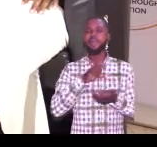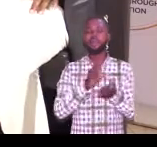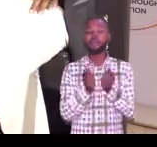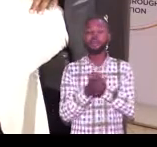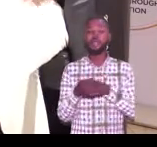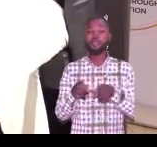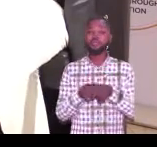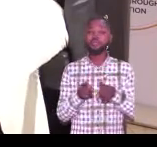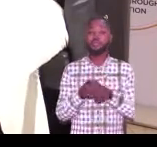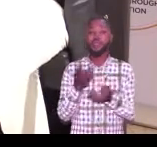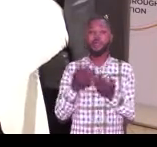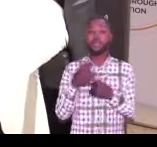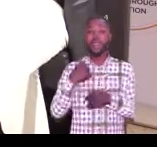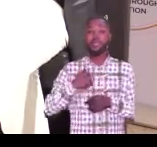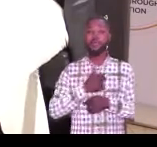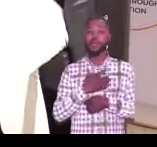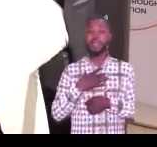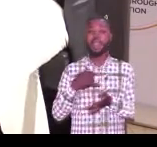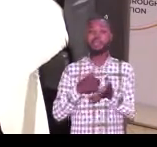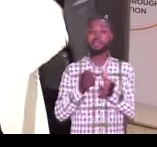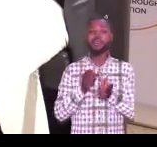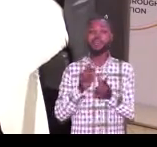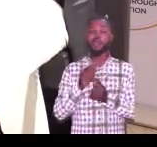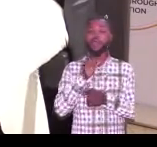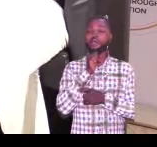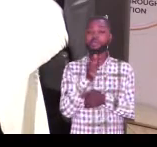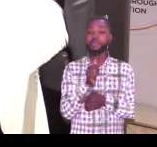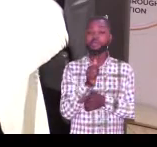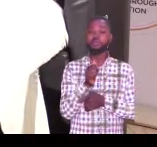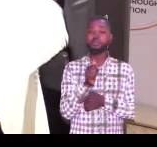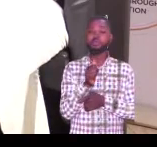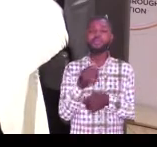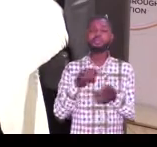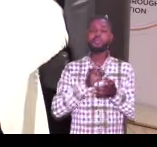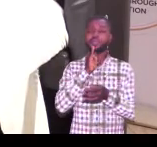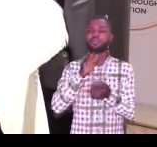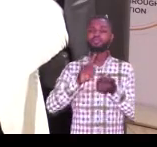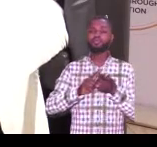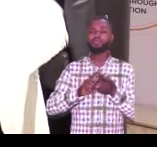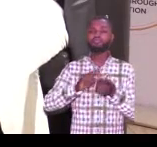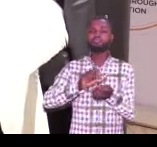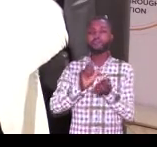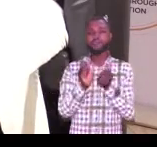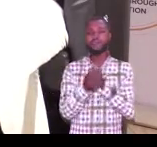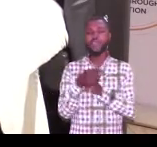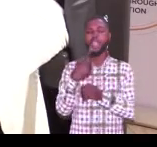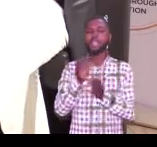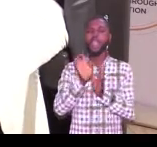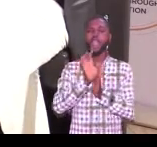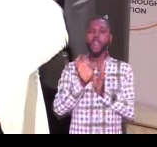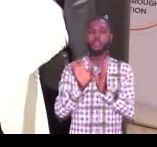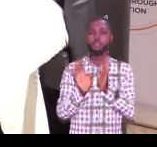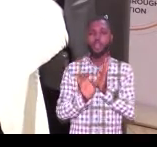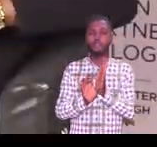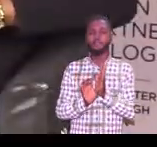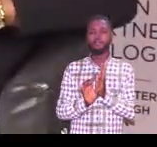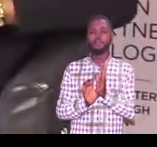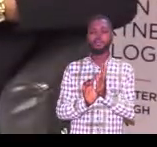changed. So whether we like it or not, the best option is to change the